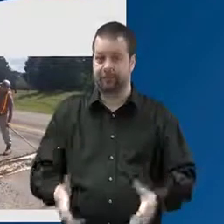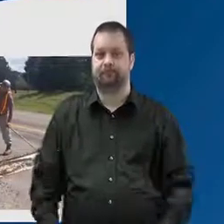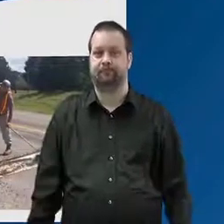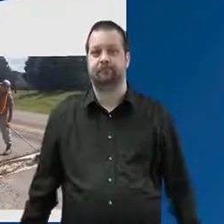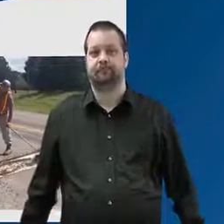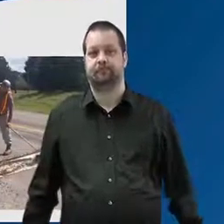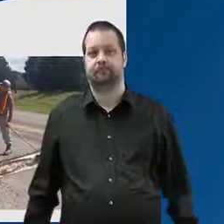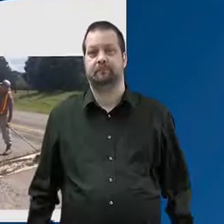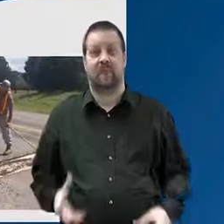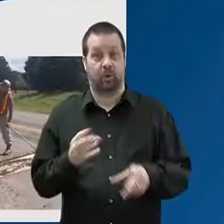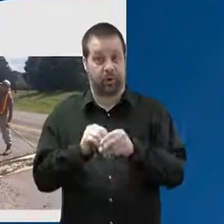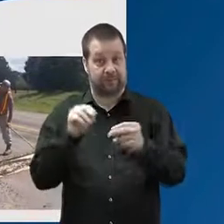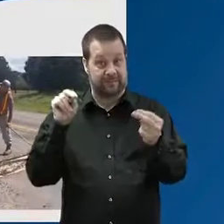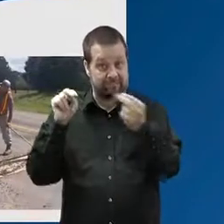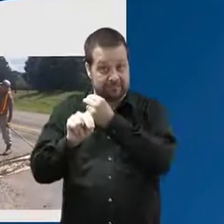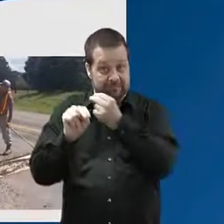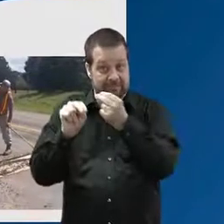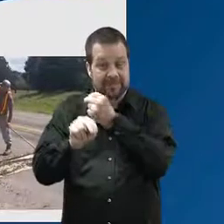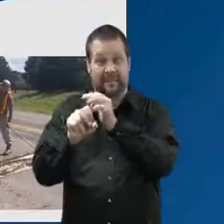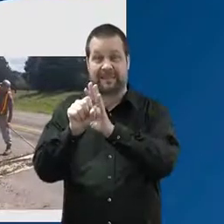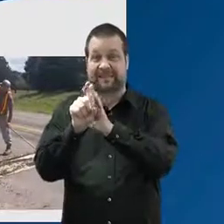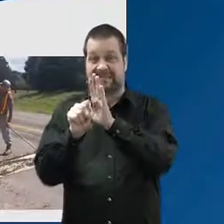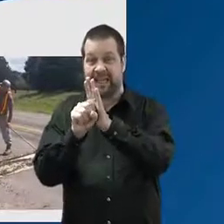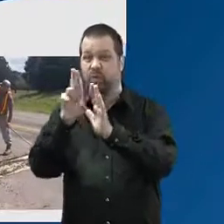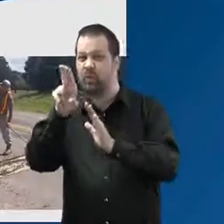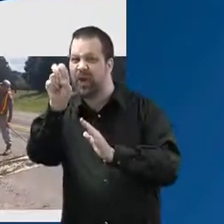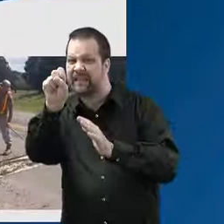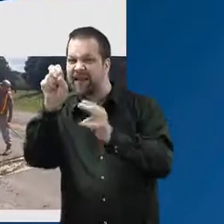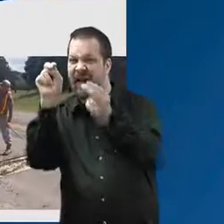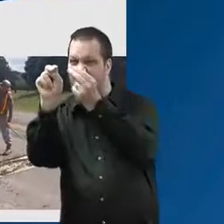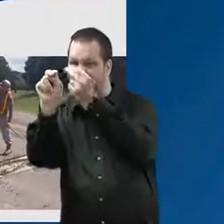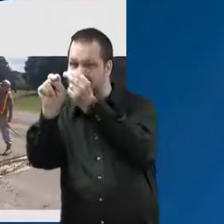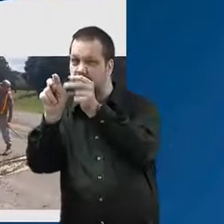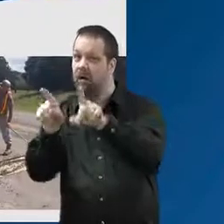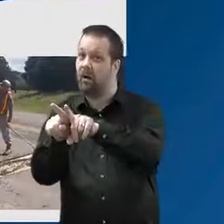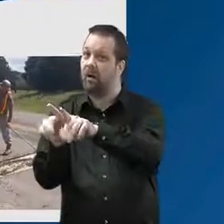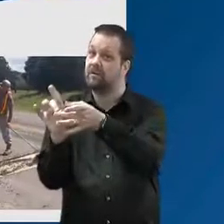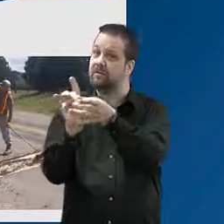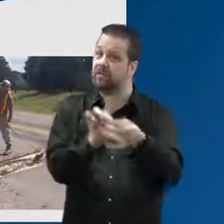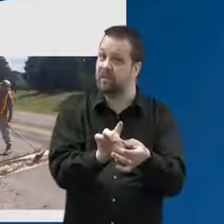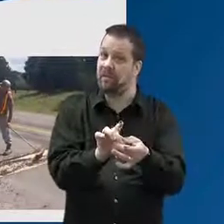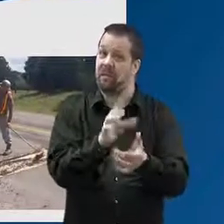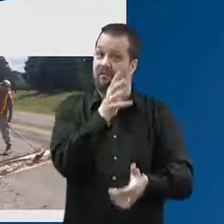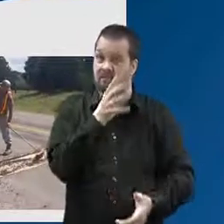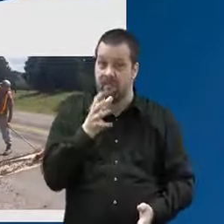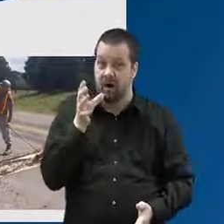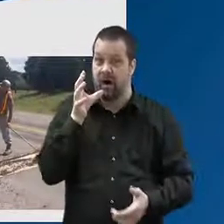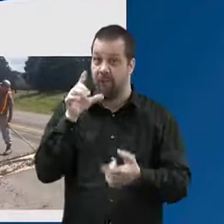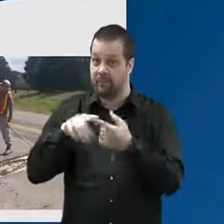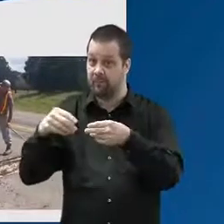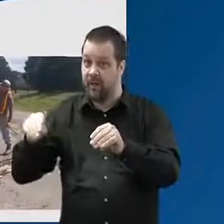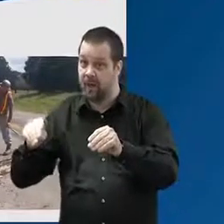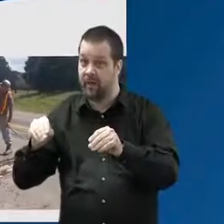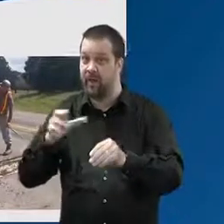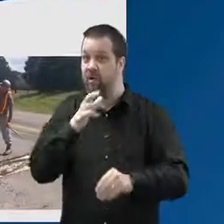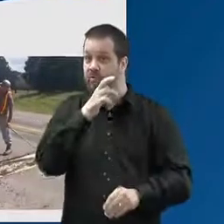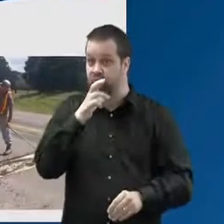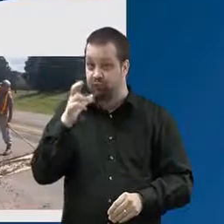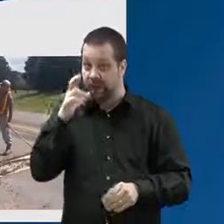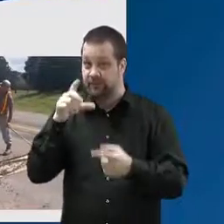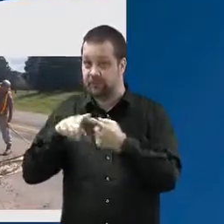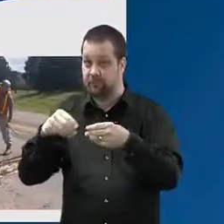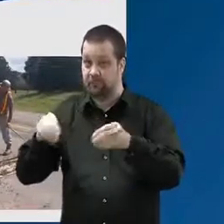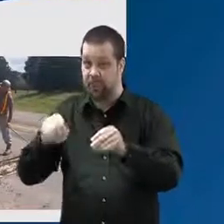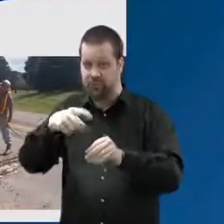but most importantly, this should include the farm-to-market and ranch-to-market roads you use every day. The San Antonio District works